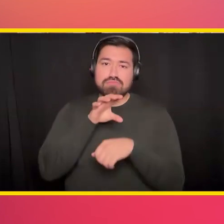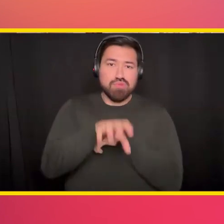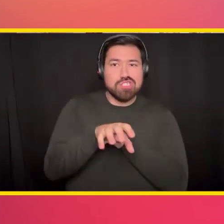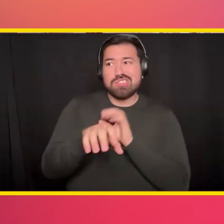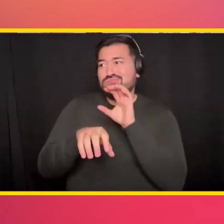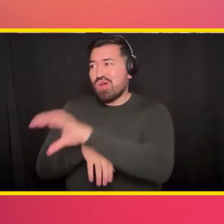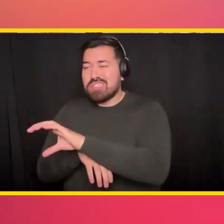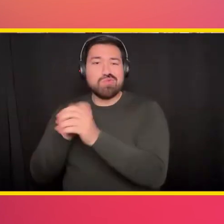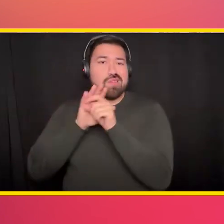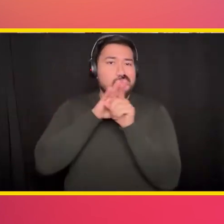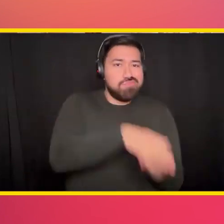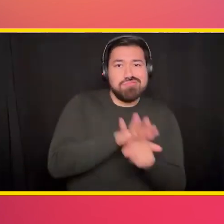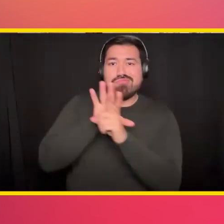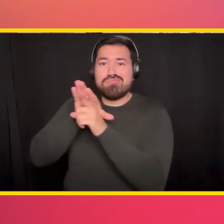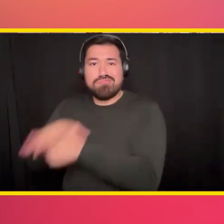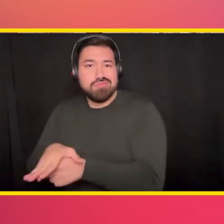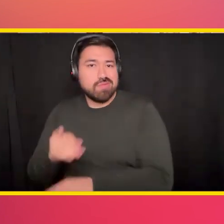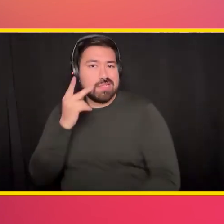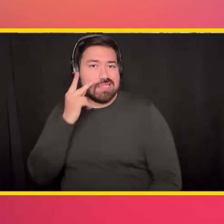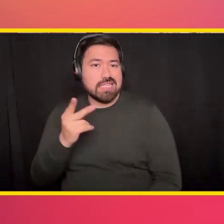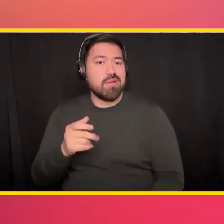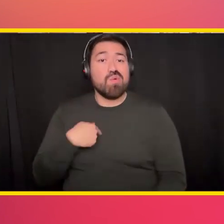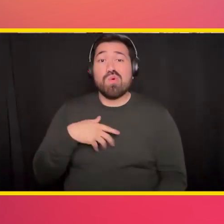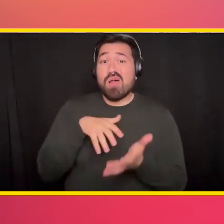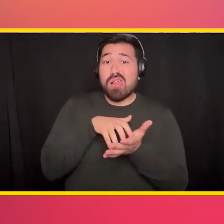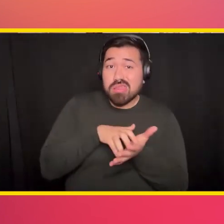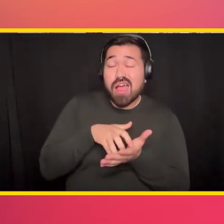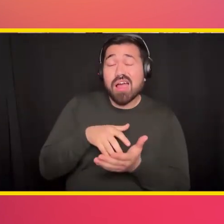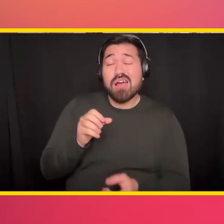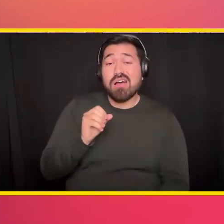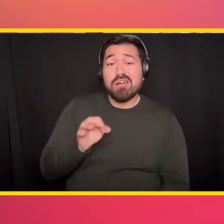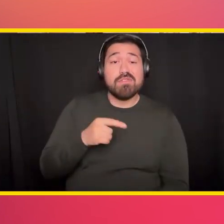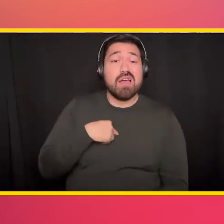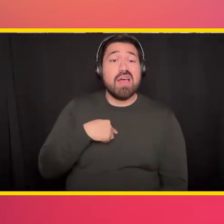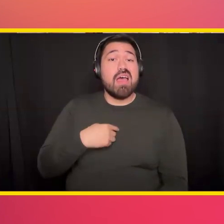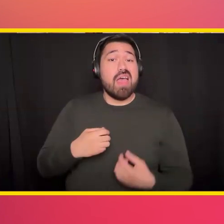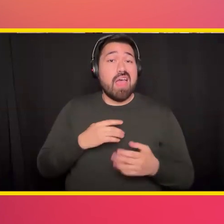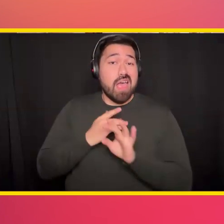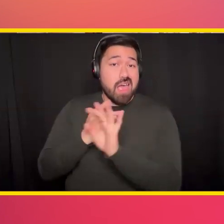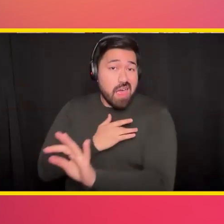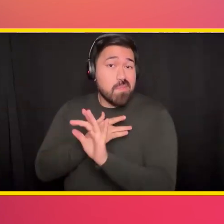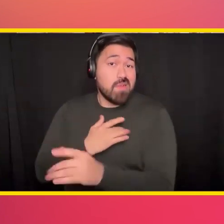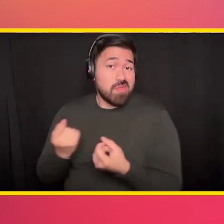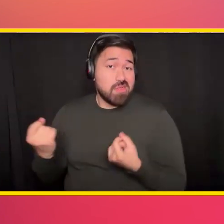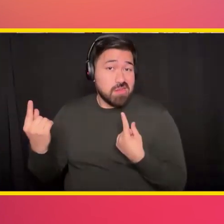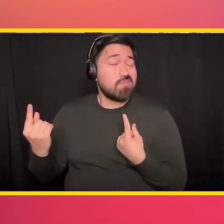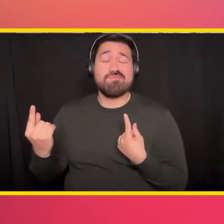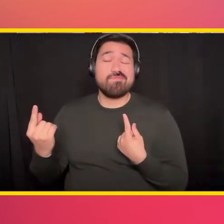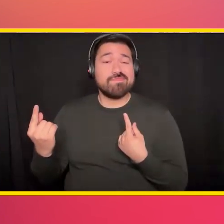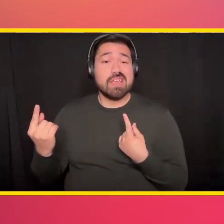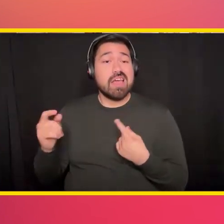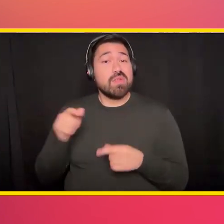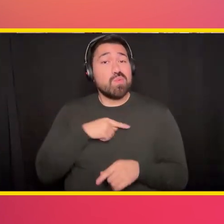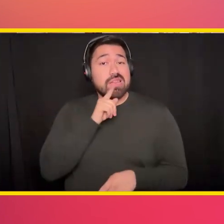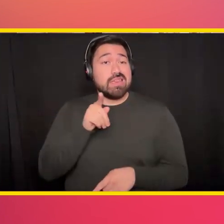down, but to your point, Kimfer, I think it's also a lack of empathy and understanding the